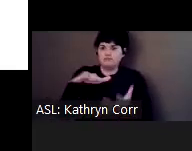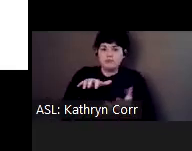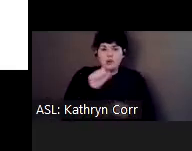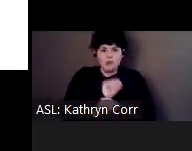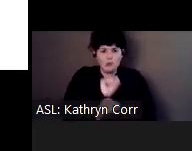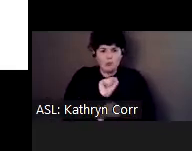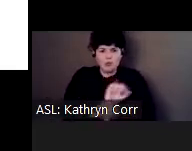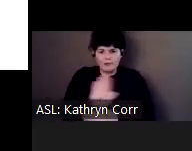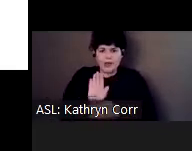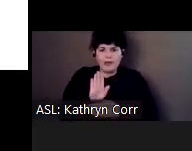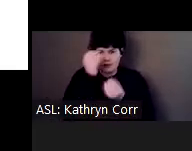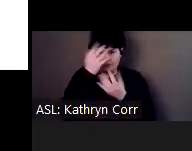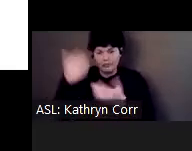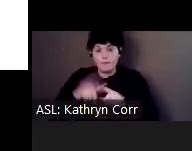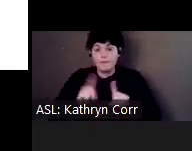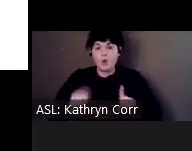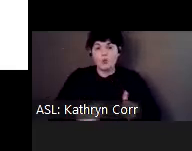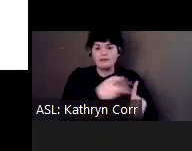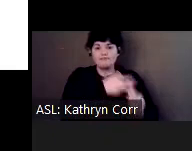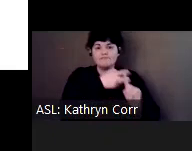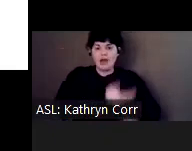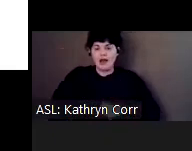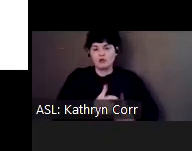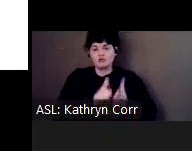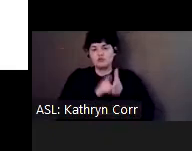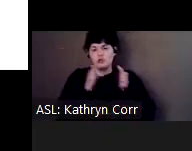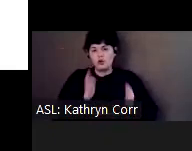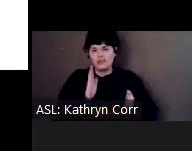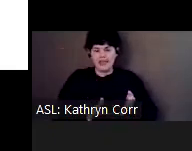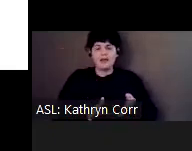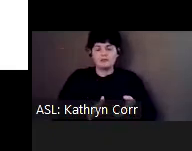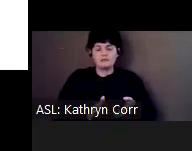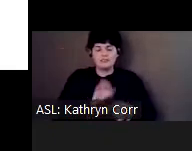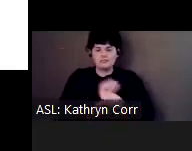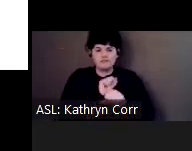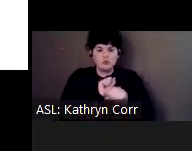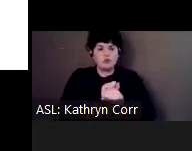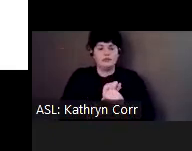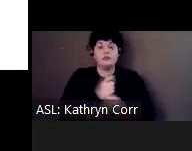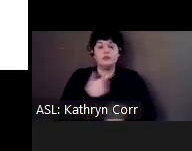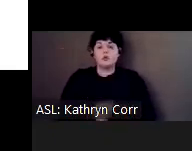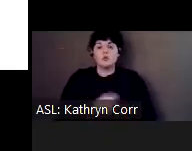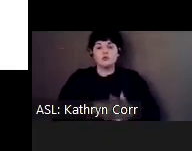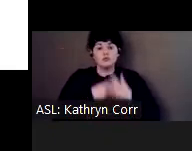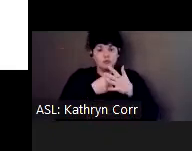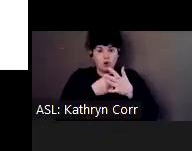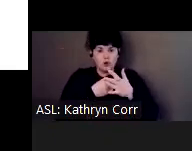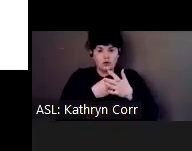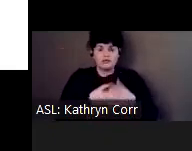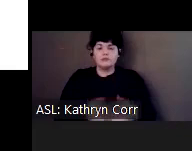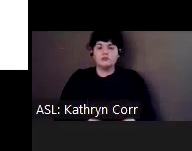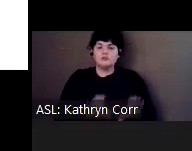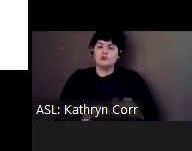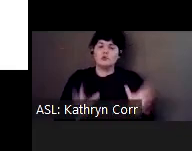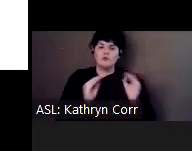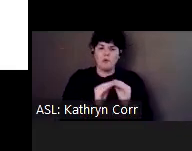attorney to be working on these, and so we're starting to do some more individual work.